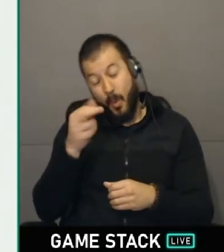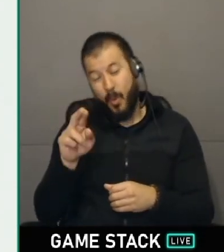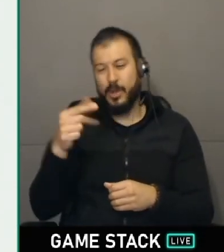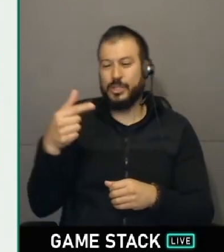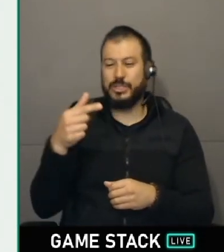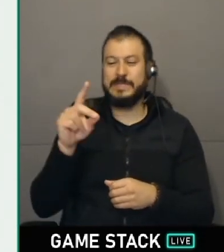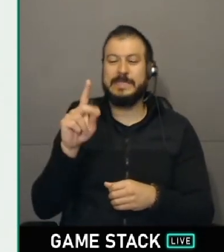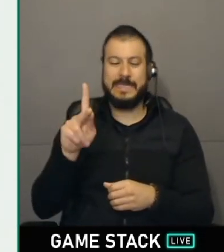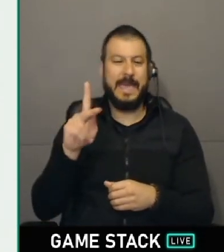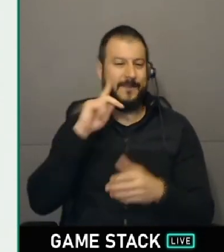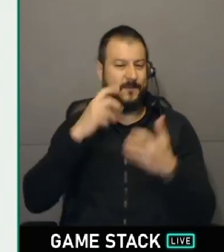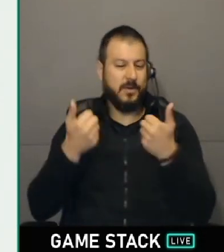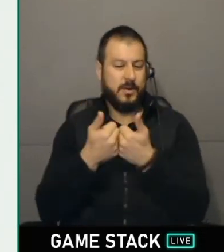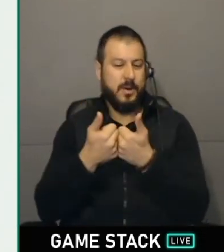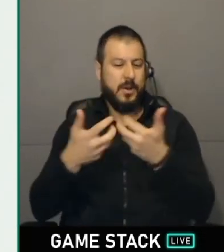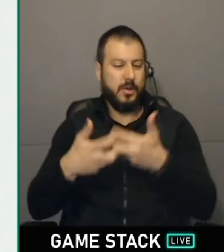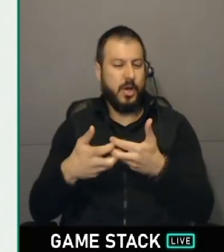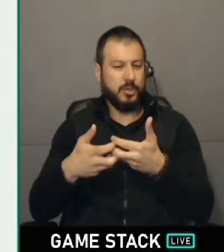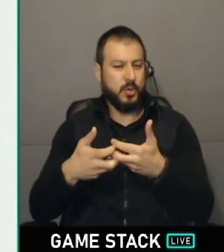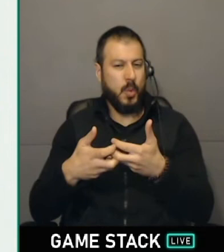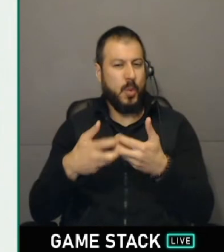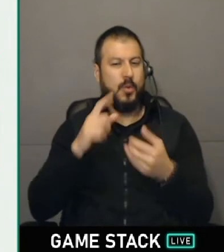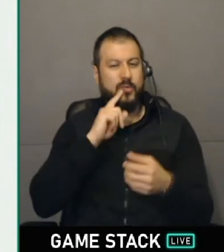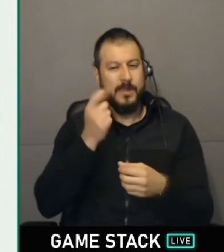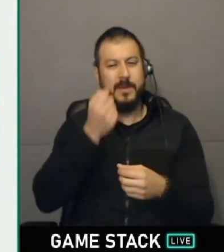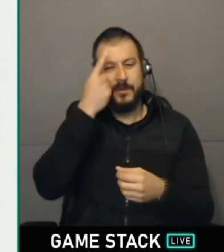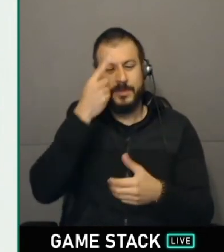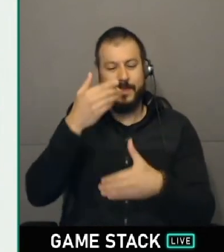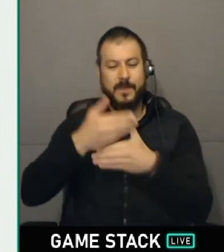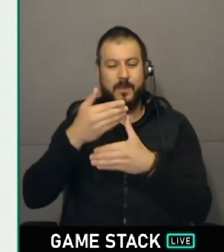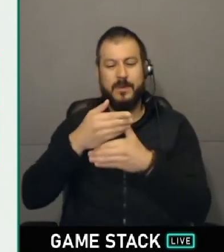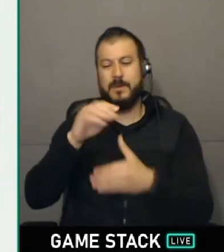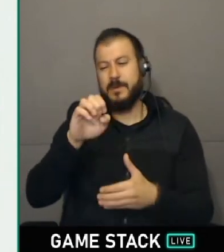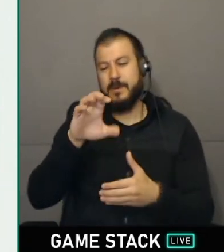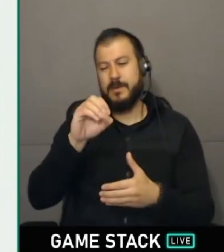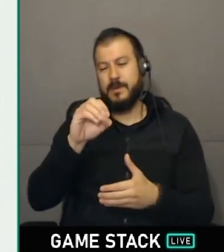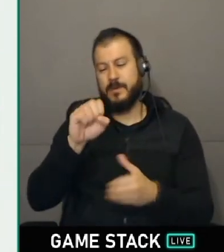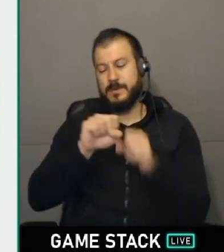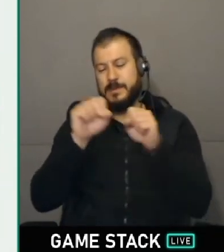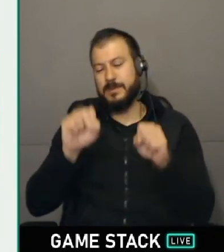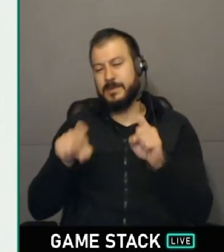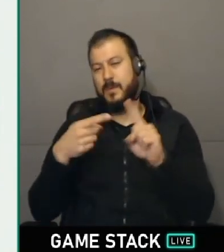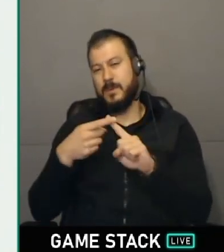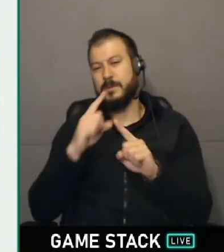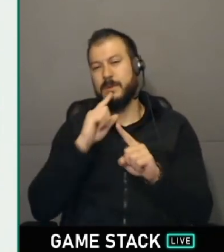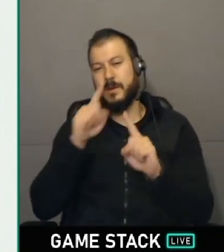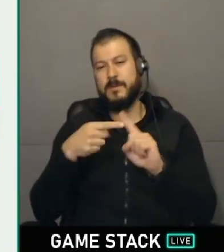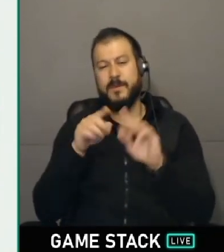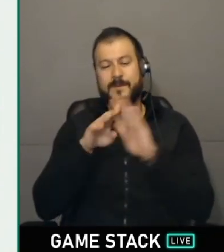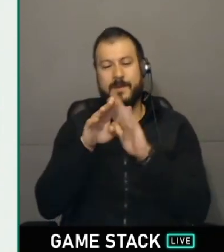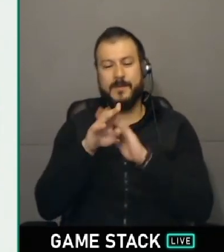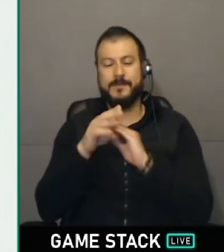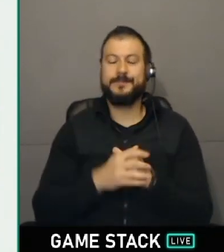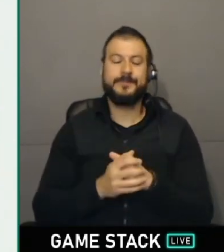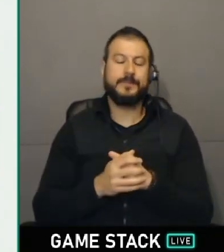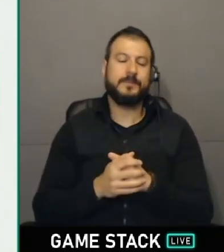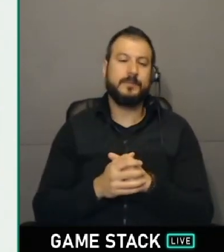really understand the Windows ecosystem when it comes to development. And the reason I mention this is